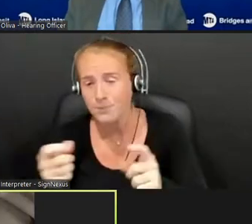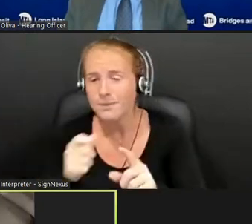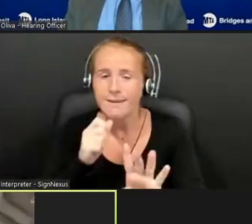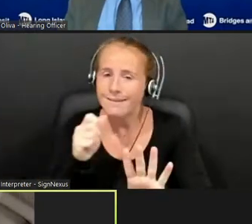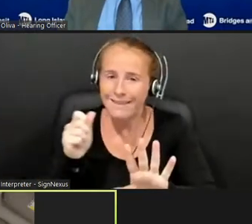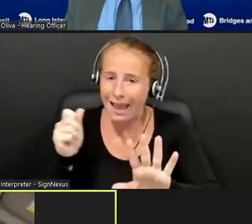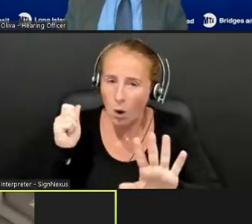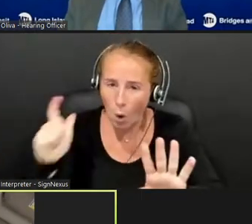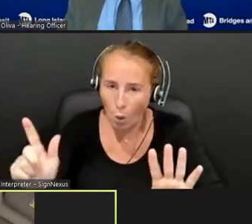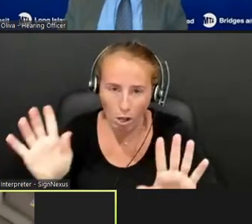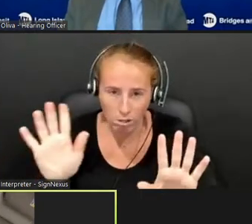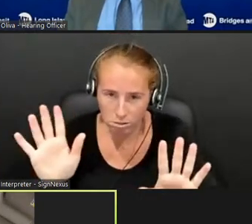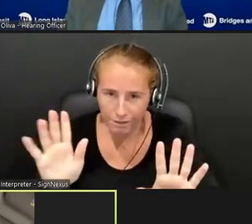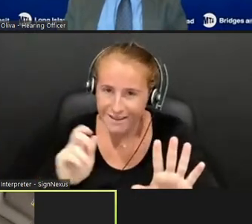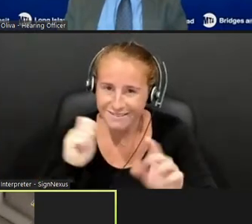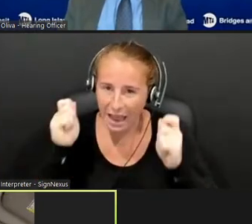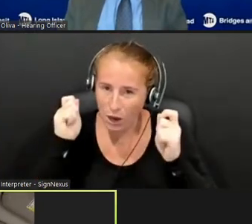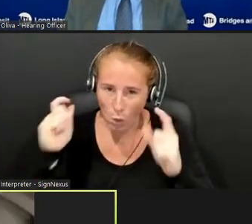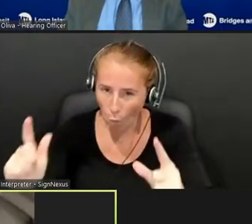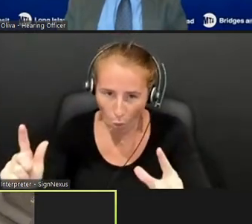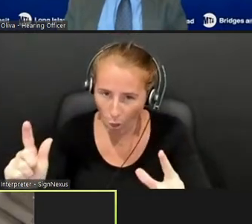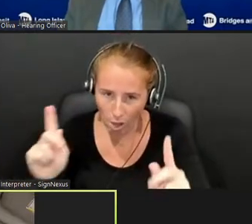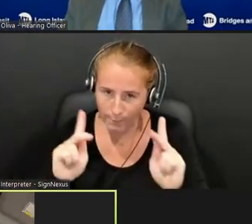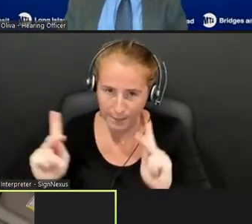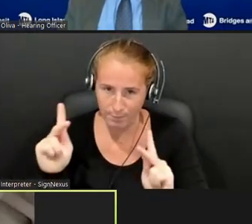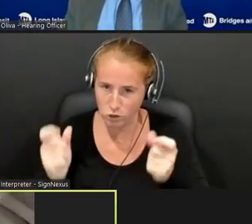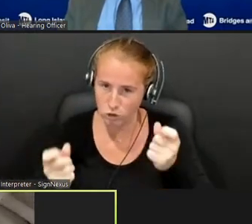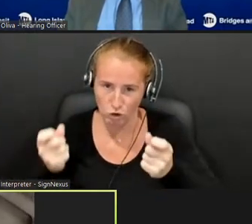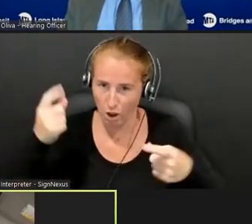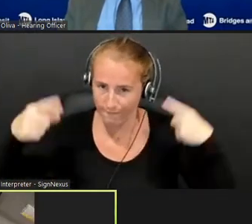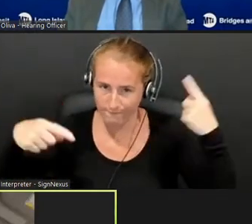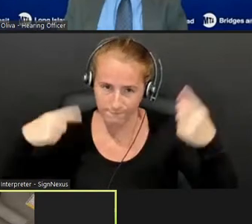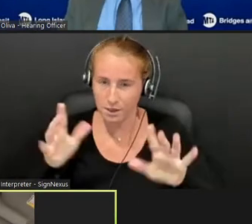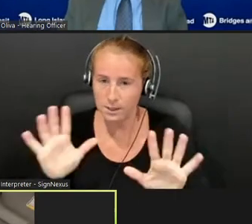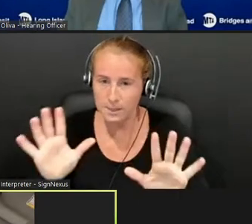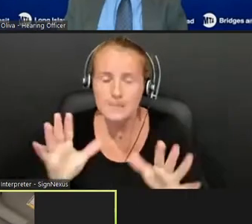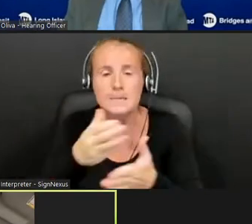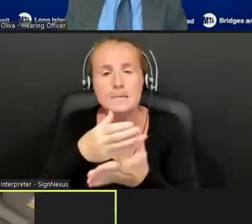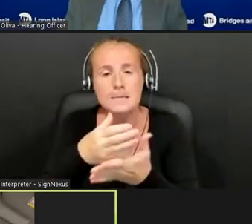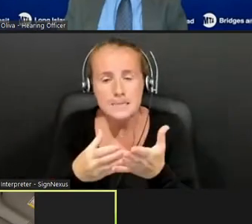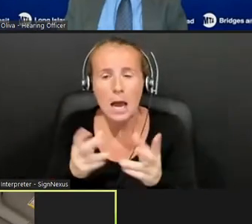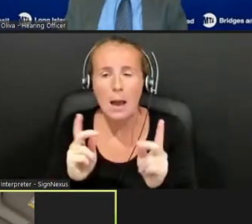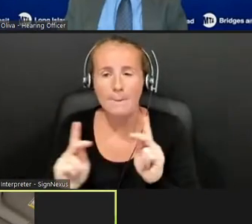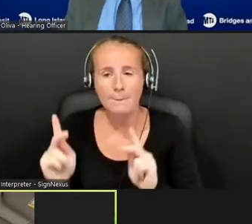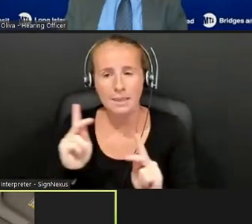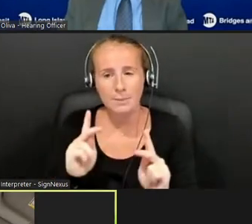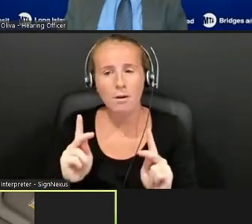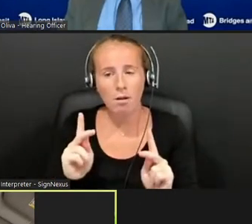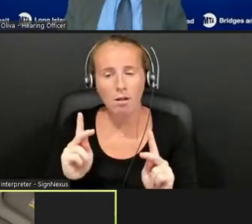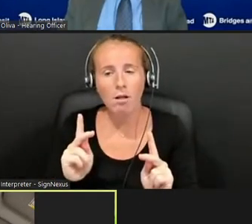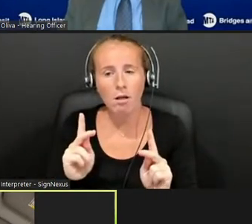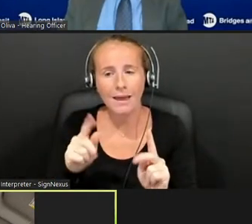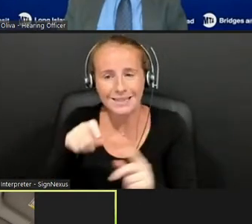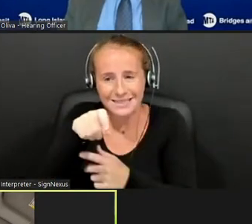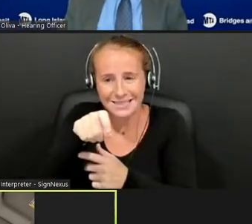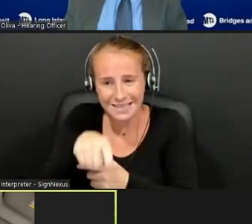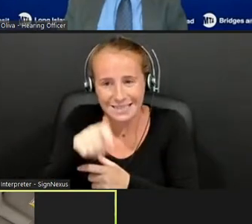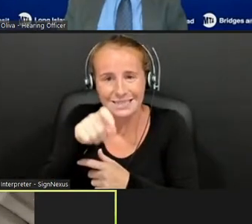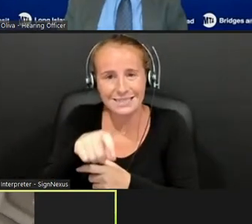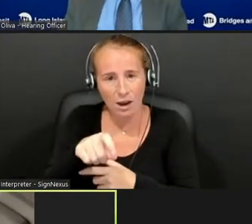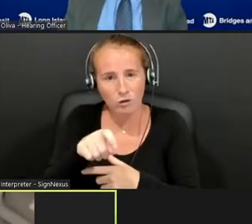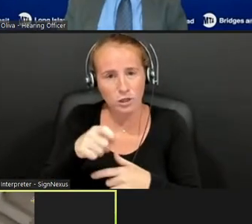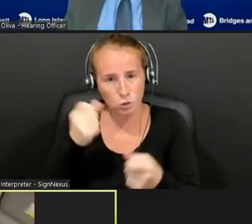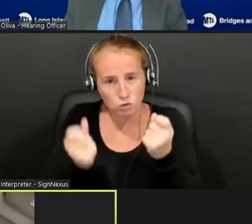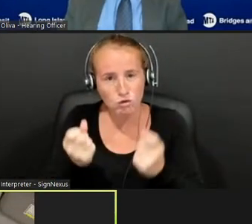all people driving cars are privileged for some of them it's a necessity to make their ends meet and make a living